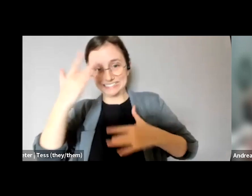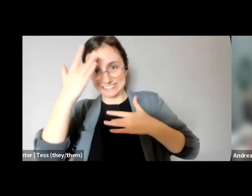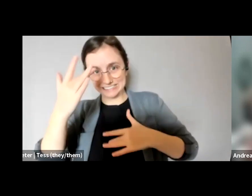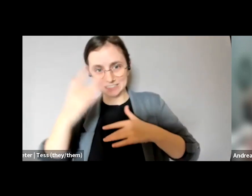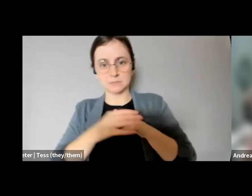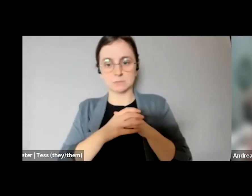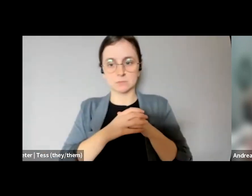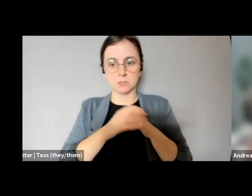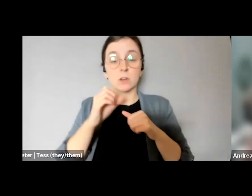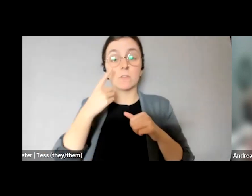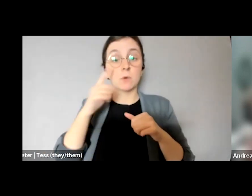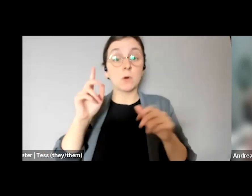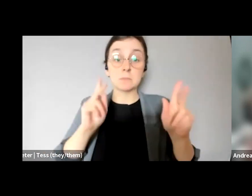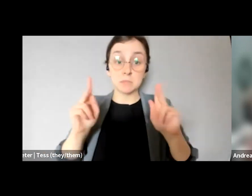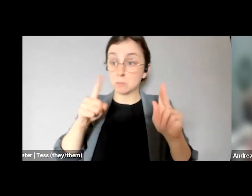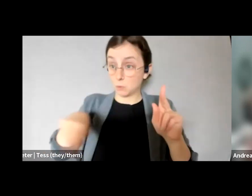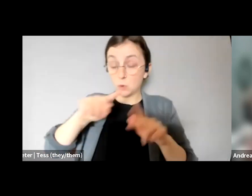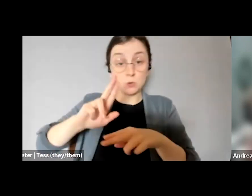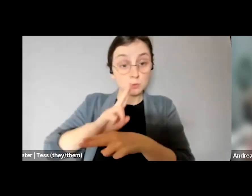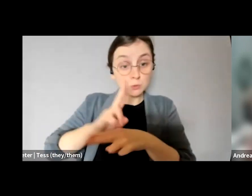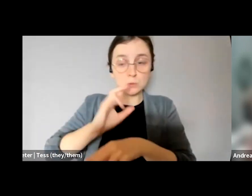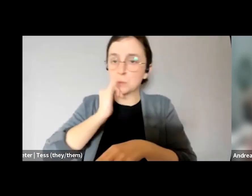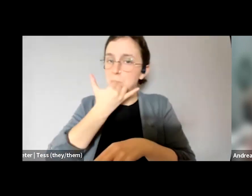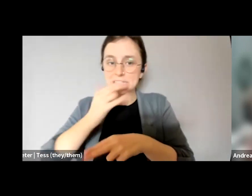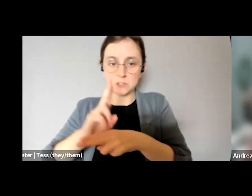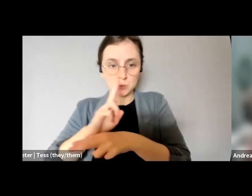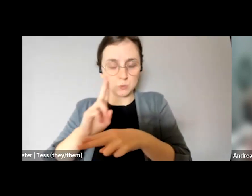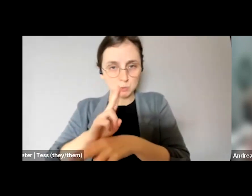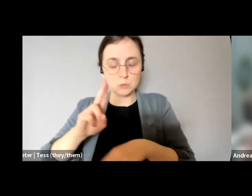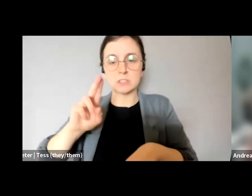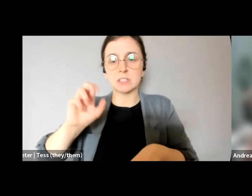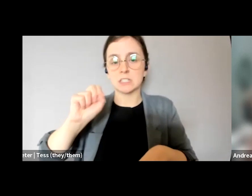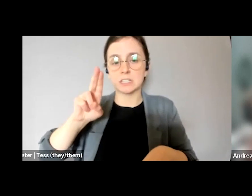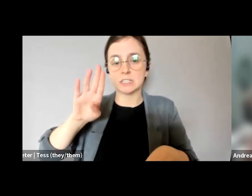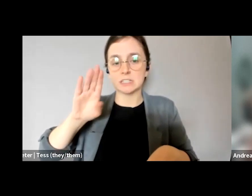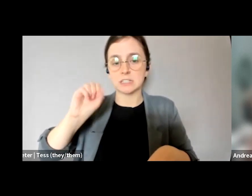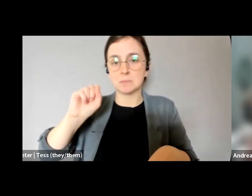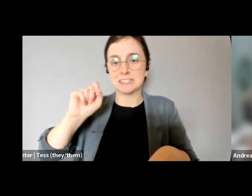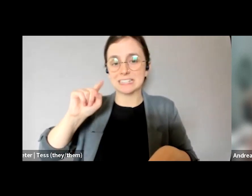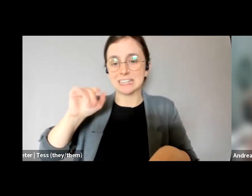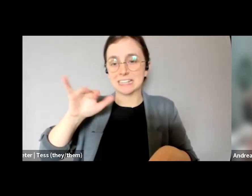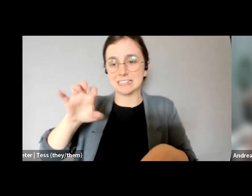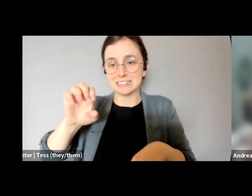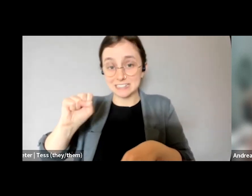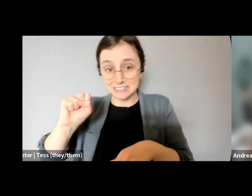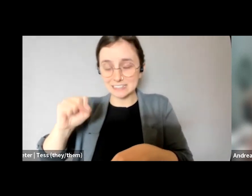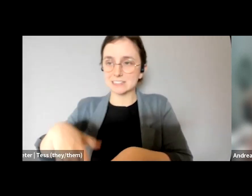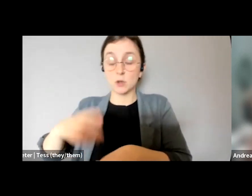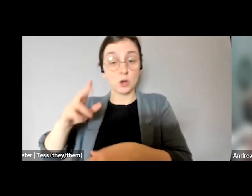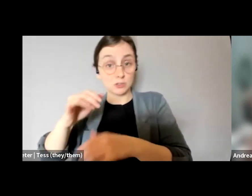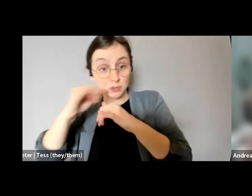or misuse or abuse substances, controlled substances or alcohol, those who are criminally involved or have a criminal